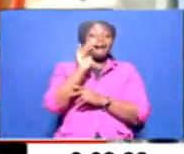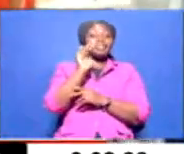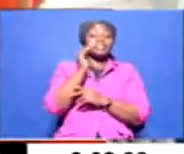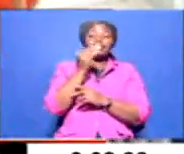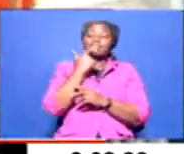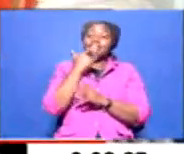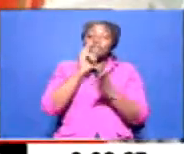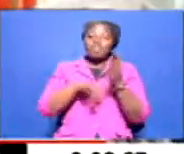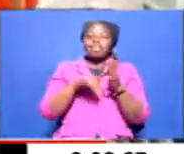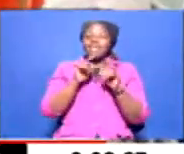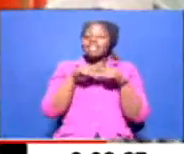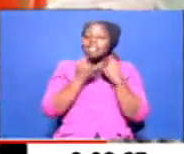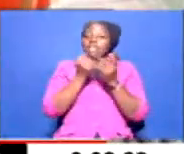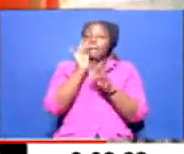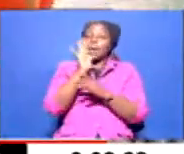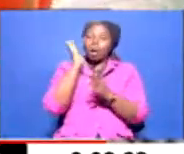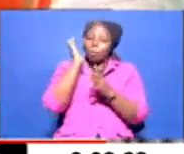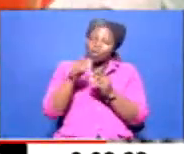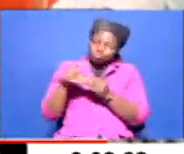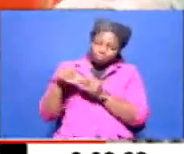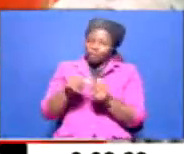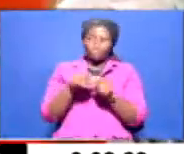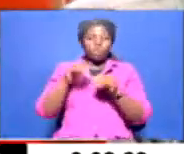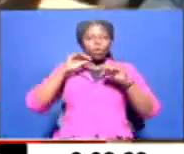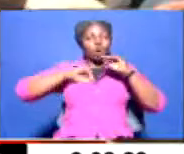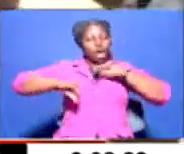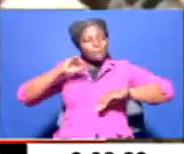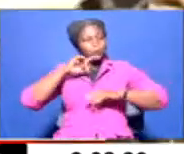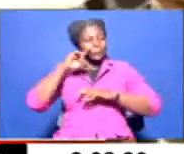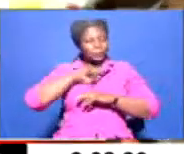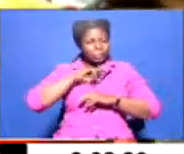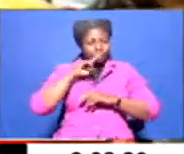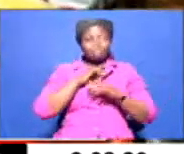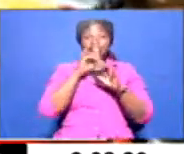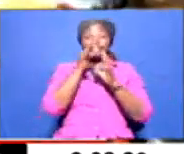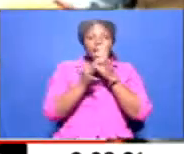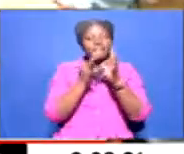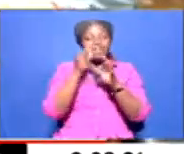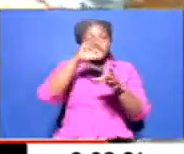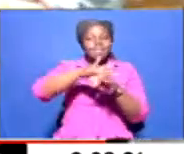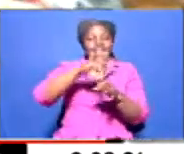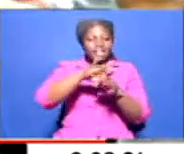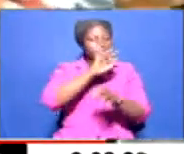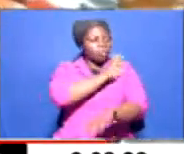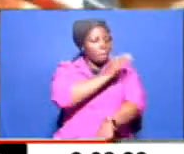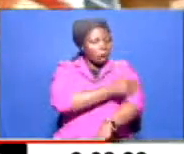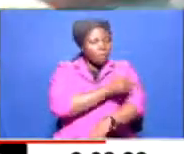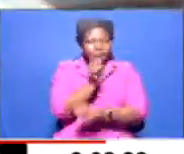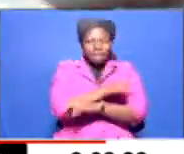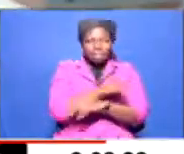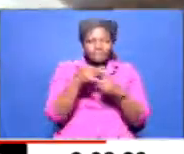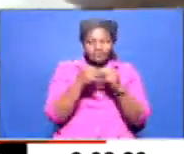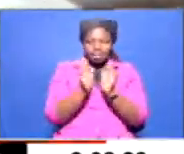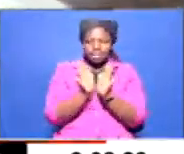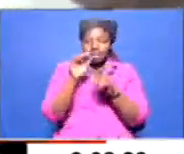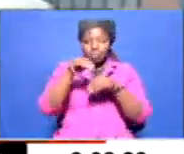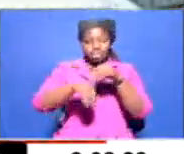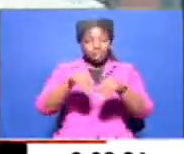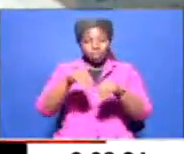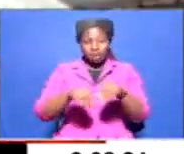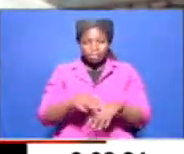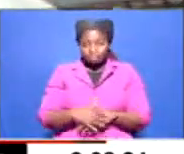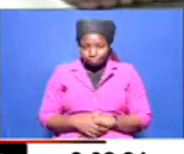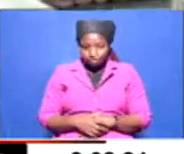Umoja team will fight corruption to the core if elected to power come August 9th general elections. Mimi nasema